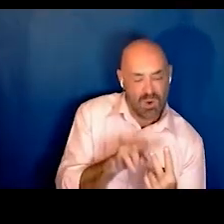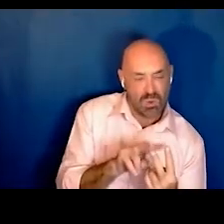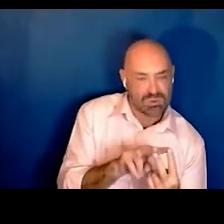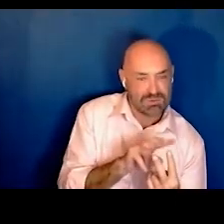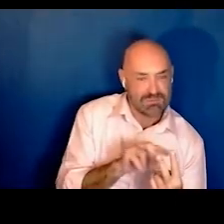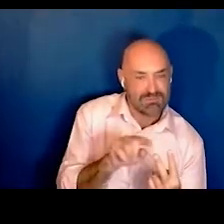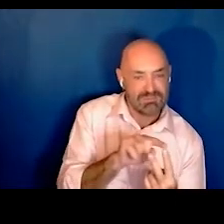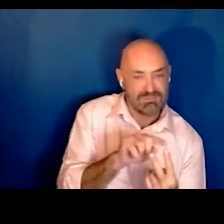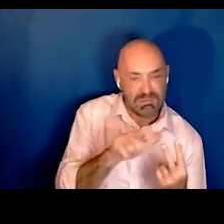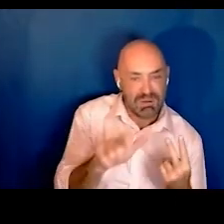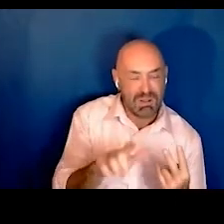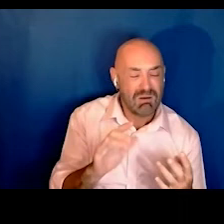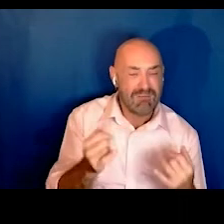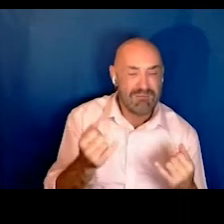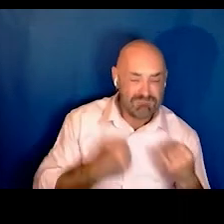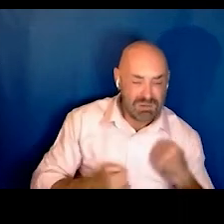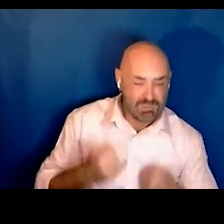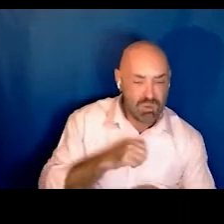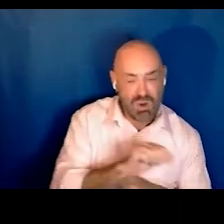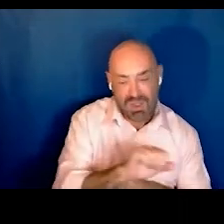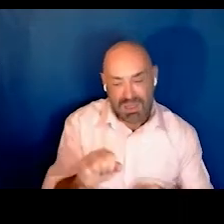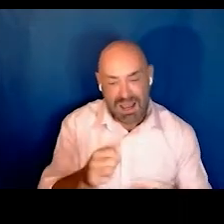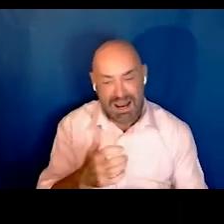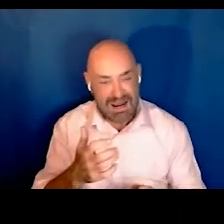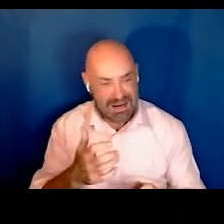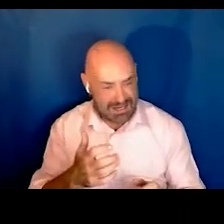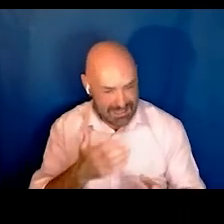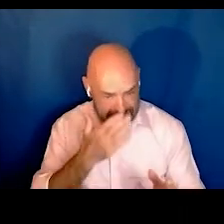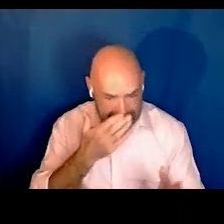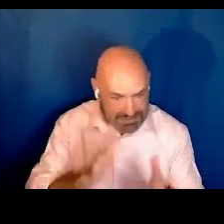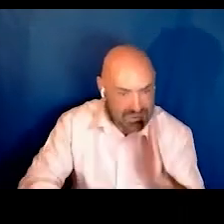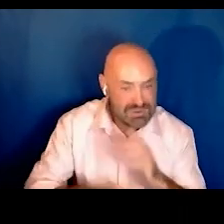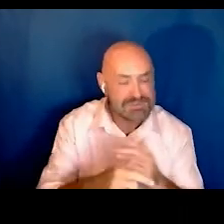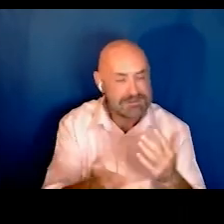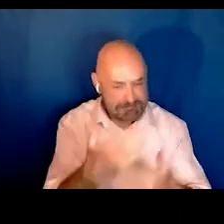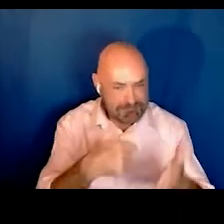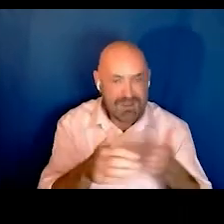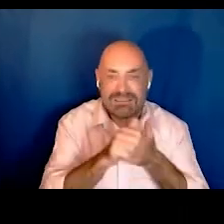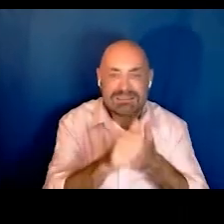particularly vulnerable and their lived experience to guide your action.